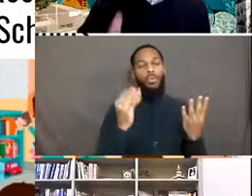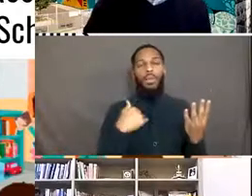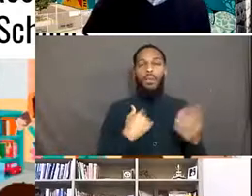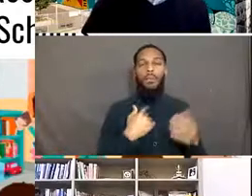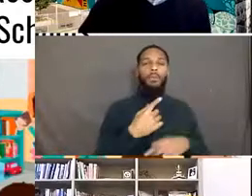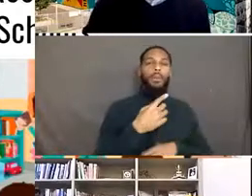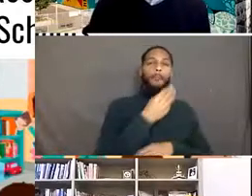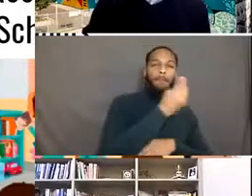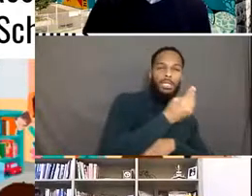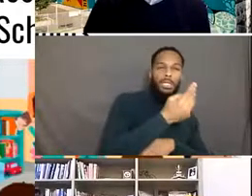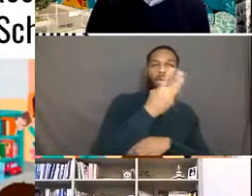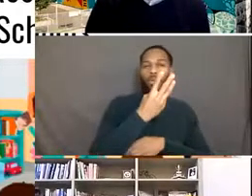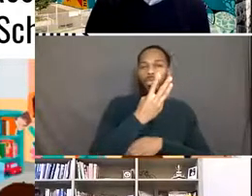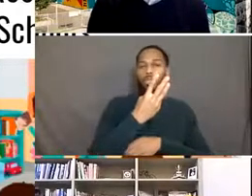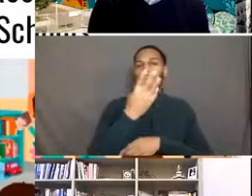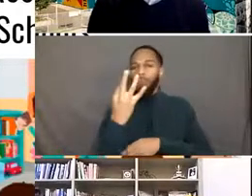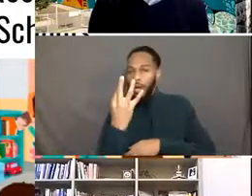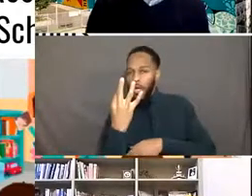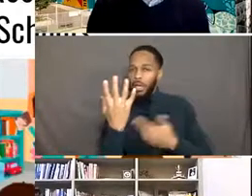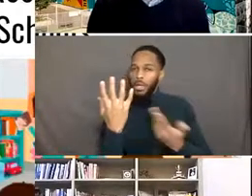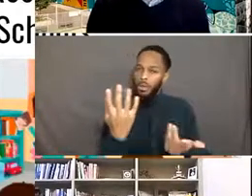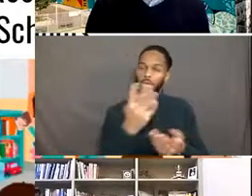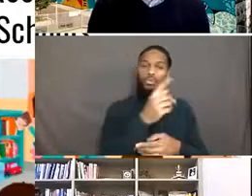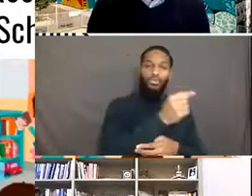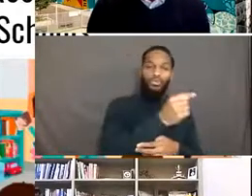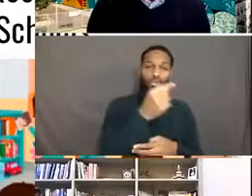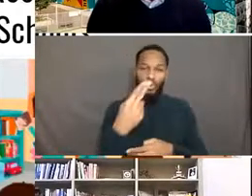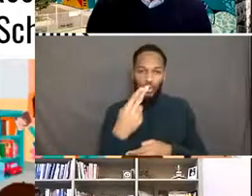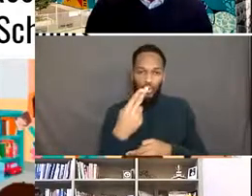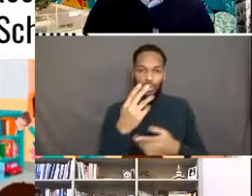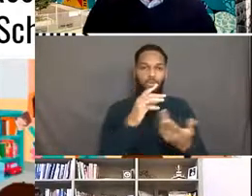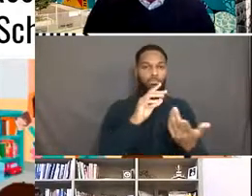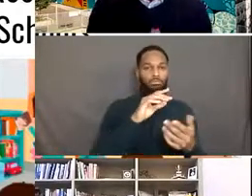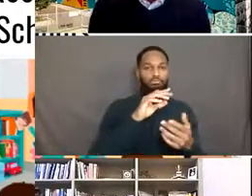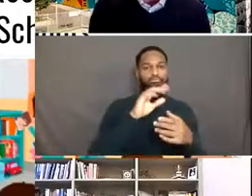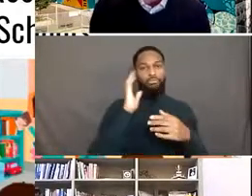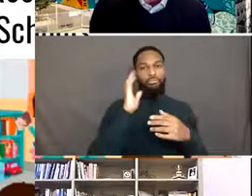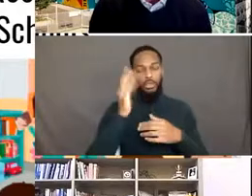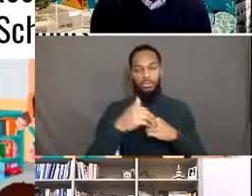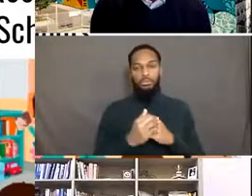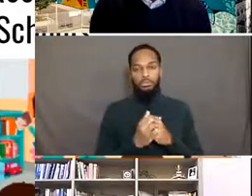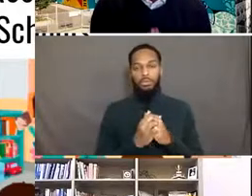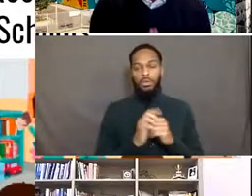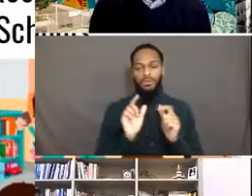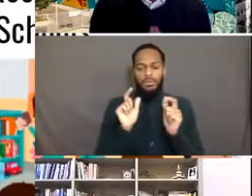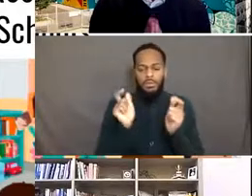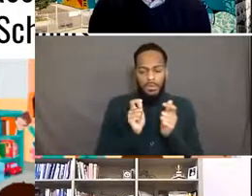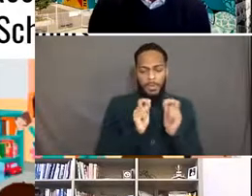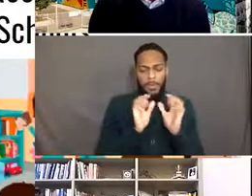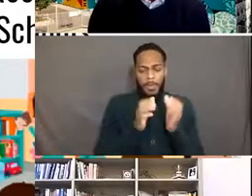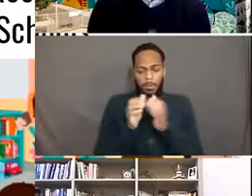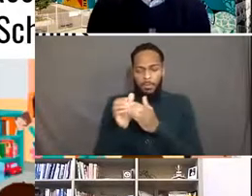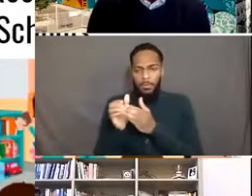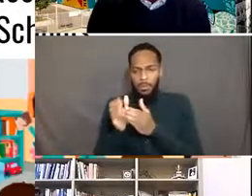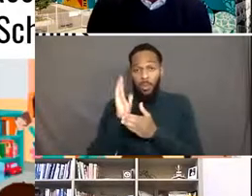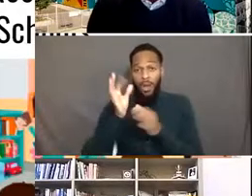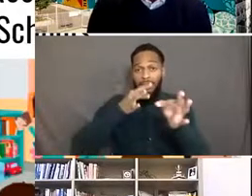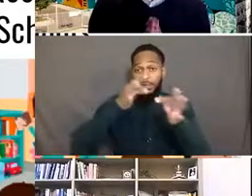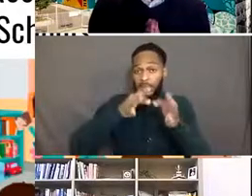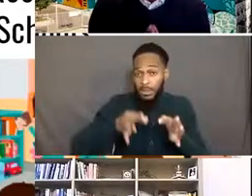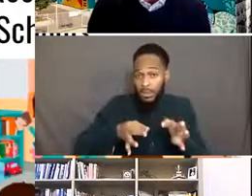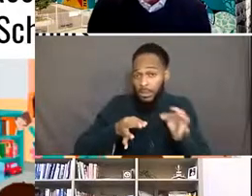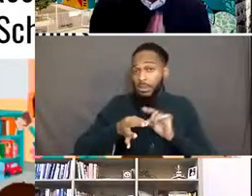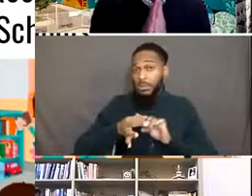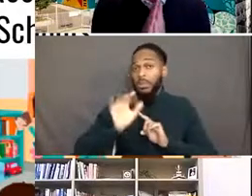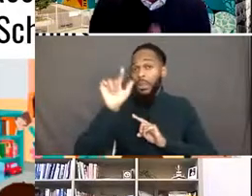AM and PM. Again, we expect to have the detailed schedules folks want in the very near future. And we